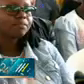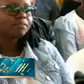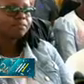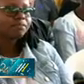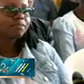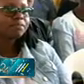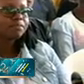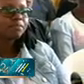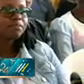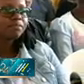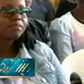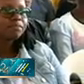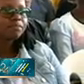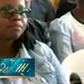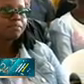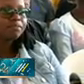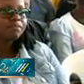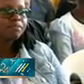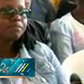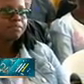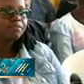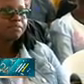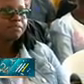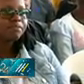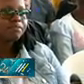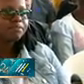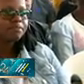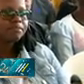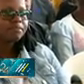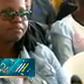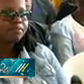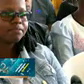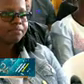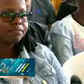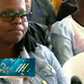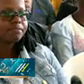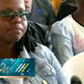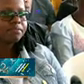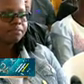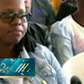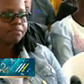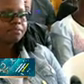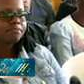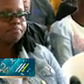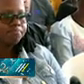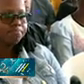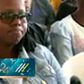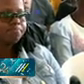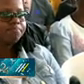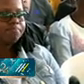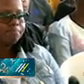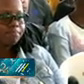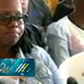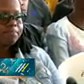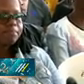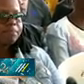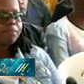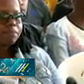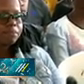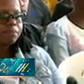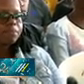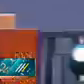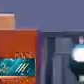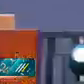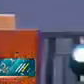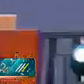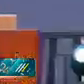God in the lenses of the previous generation and God is not making sense